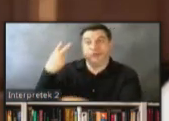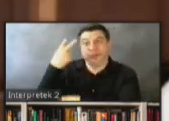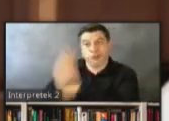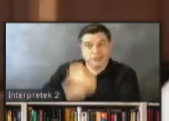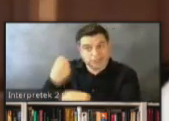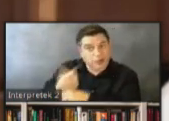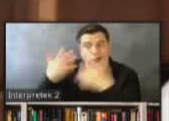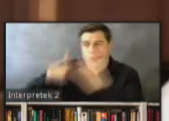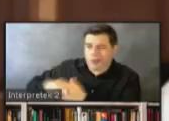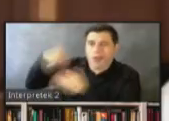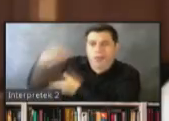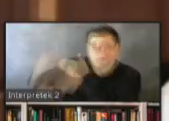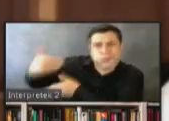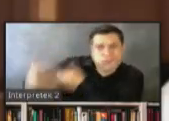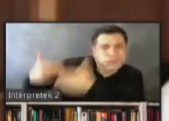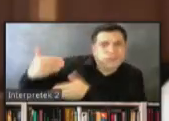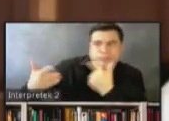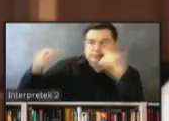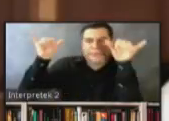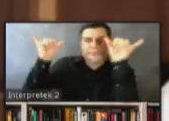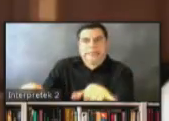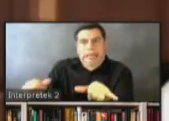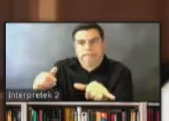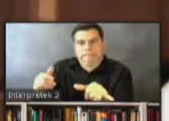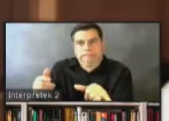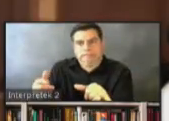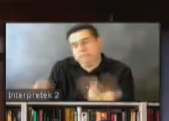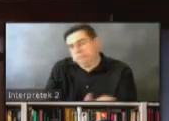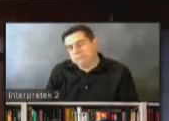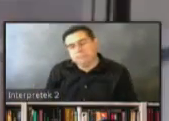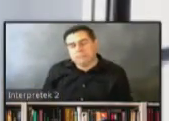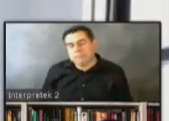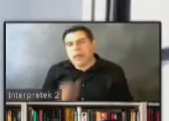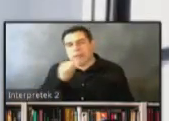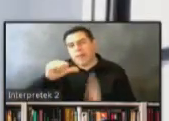and I'm just not impressed, Mayor. Thank you. Thank you, Commissioner Santos.